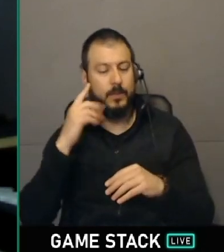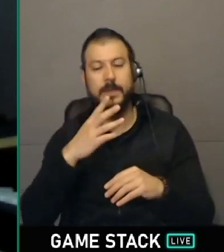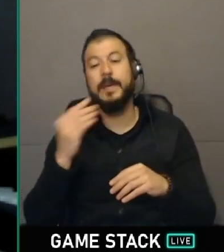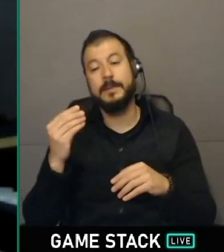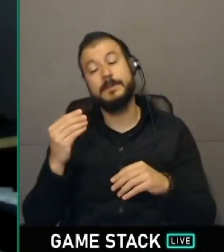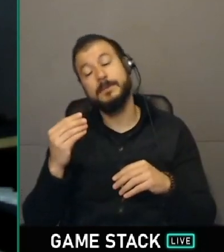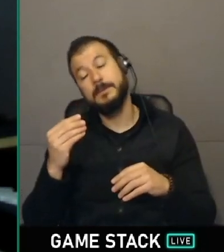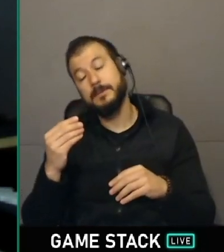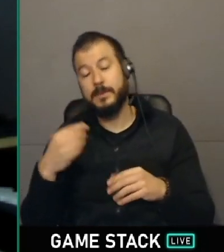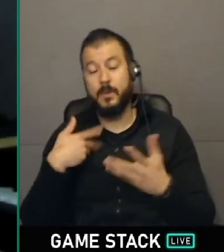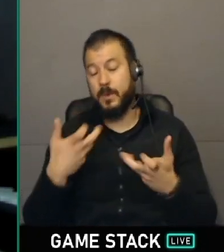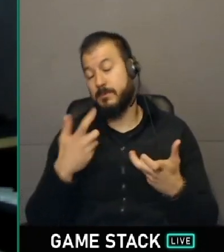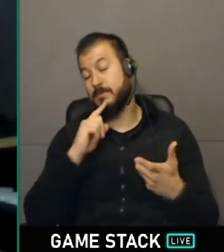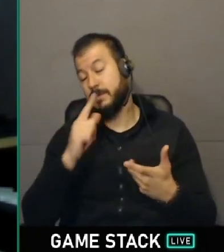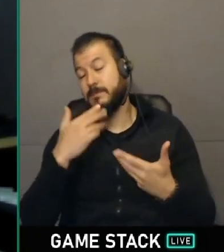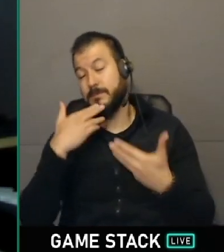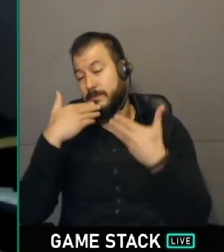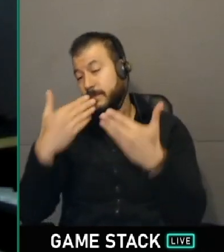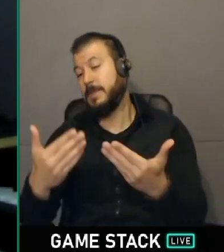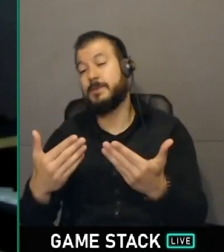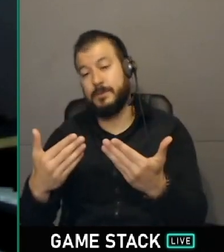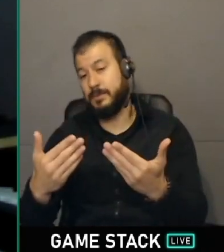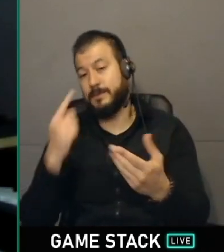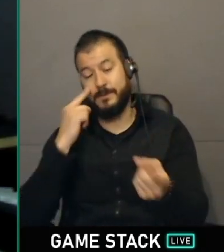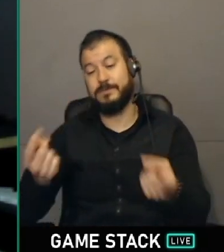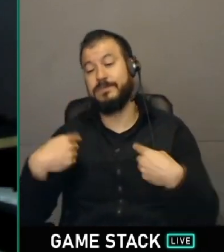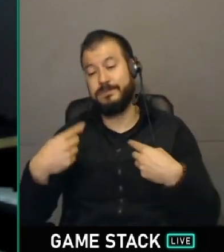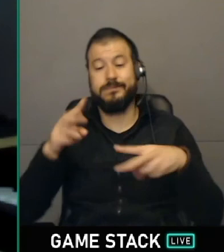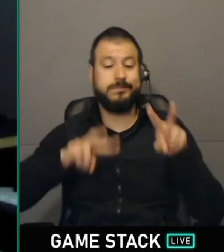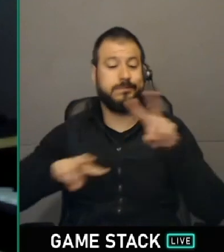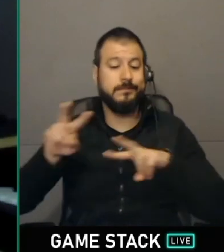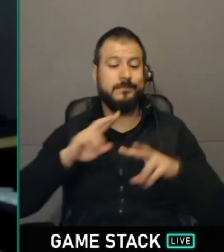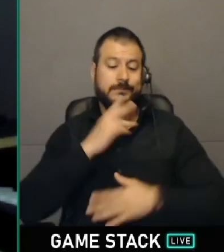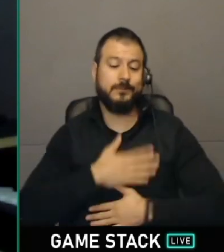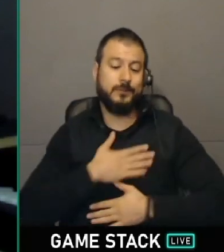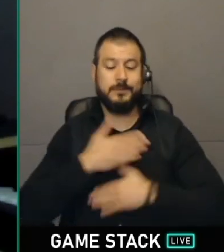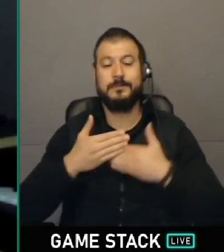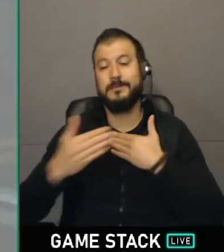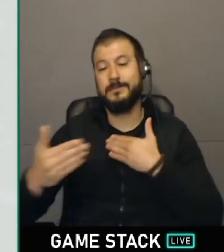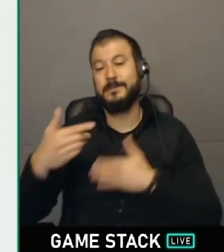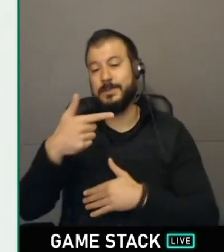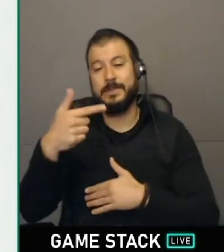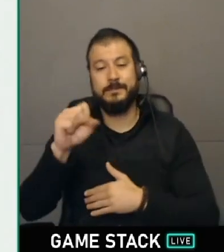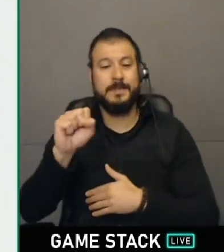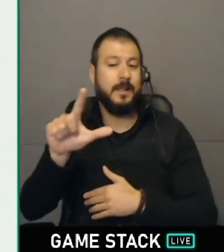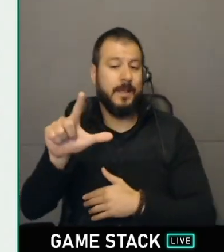I want to thank you for attending this session and enjoy the rest of GameStack Live.